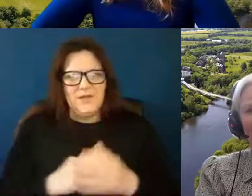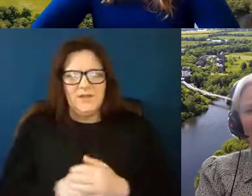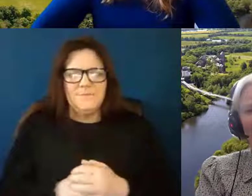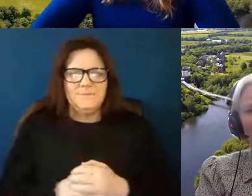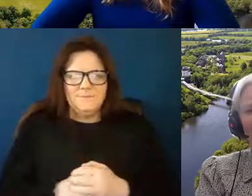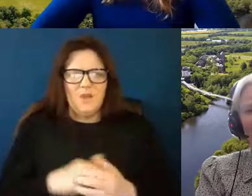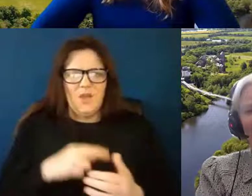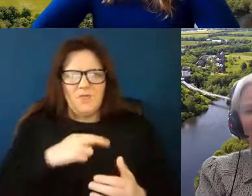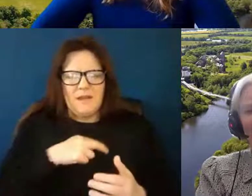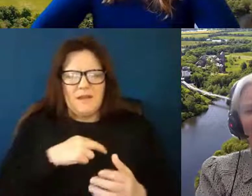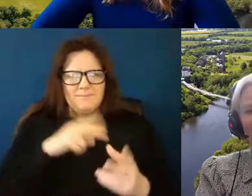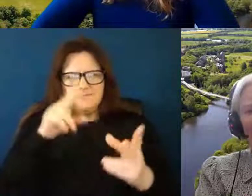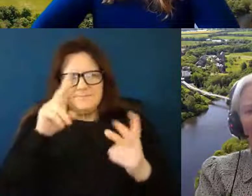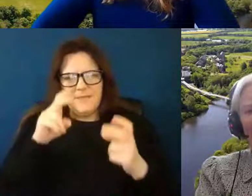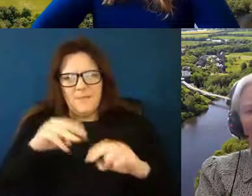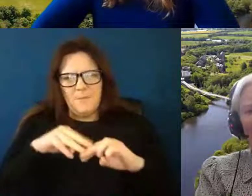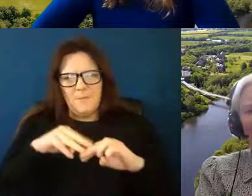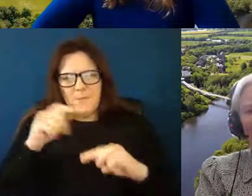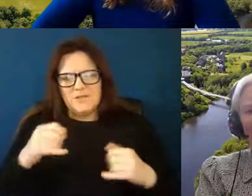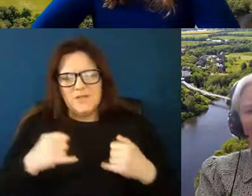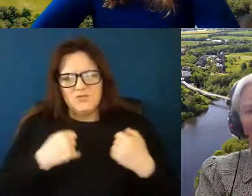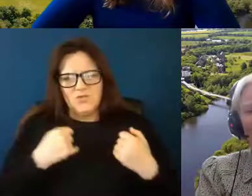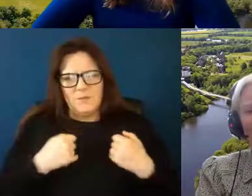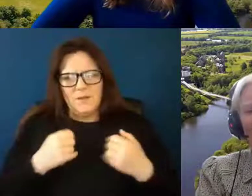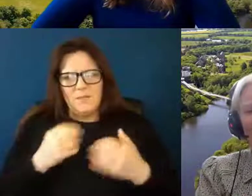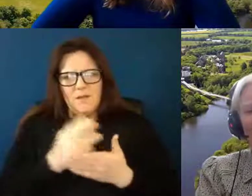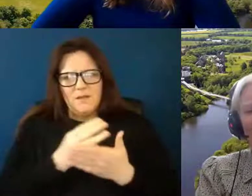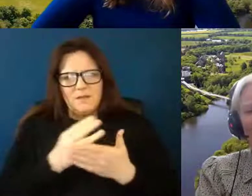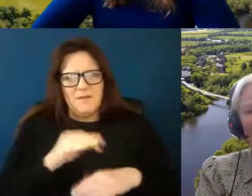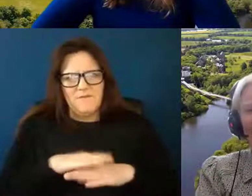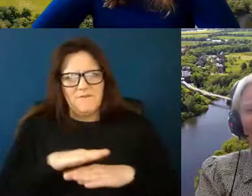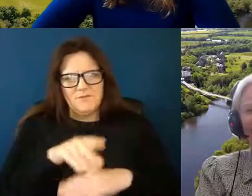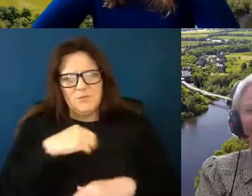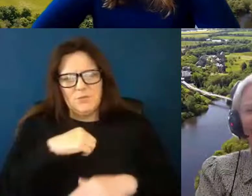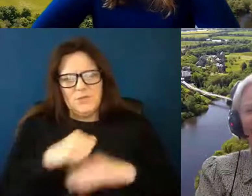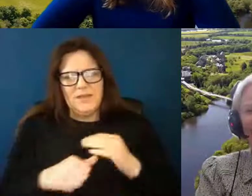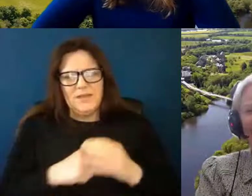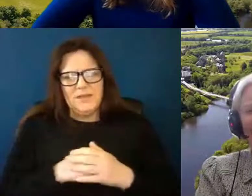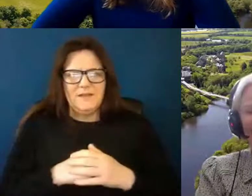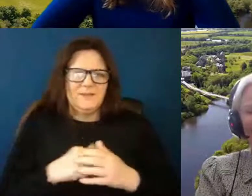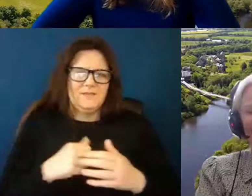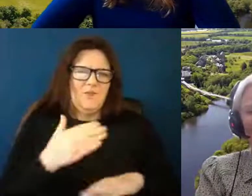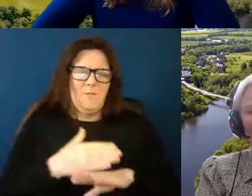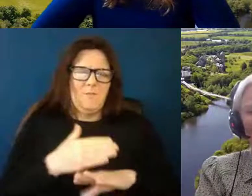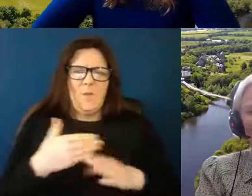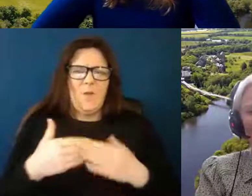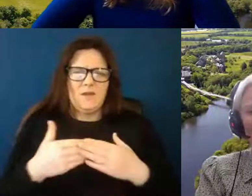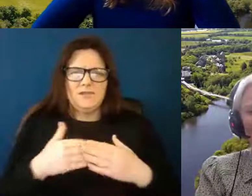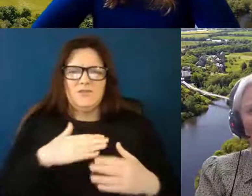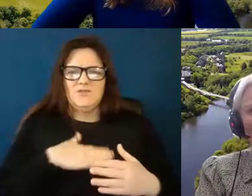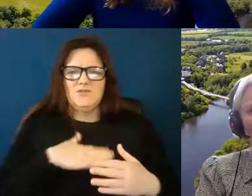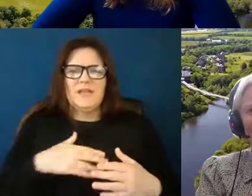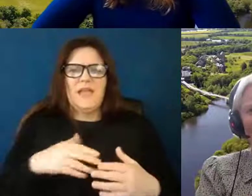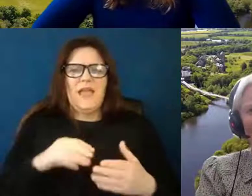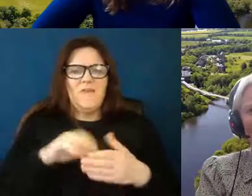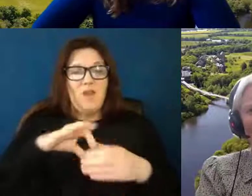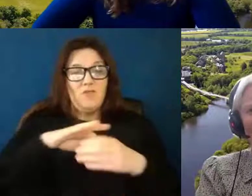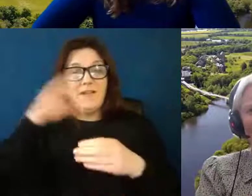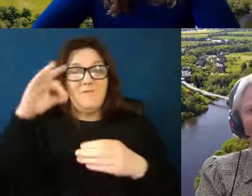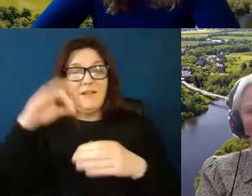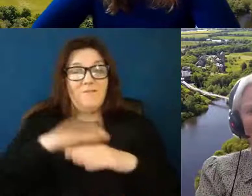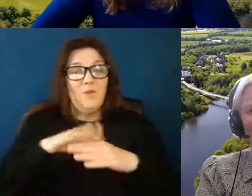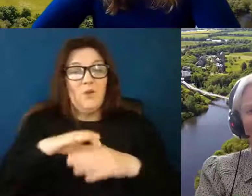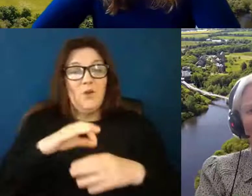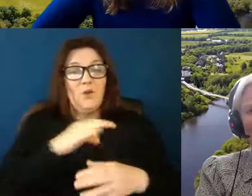got the most enjoyable part of the day task, which is just the little raffle for